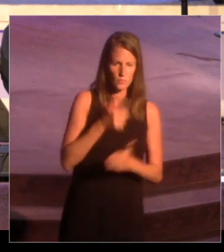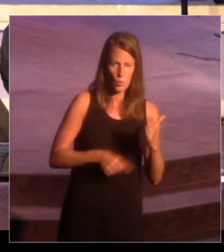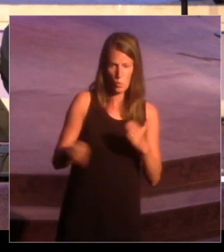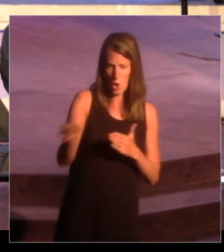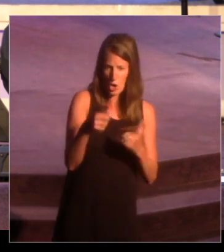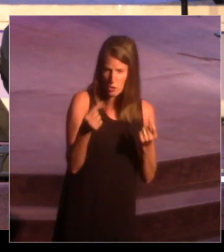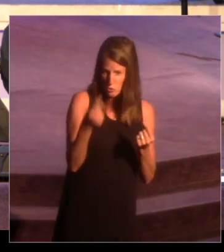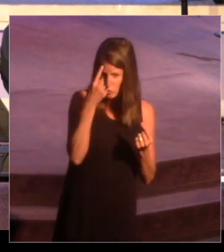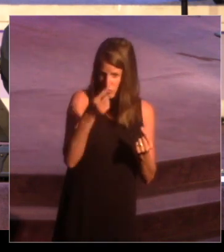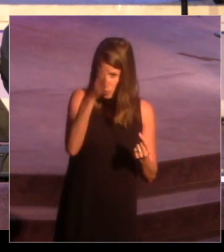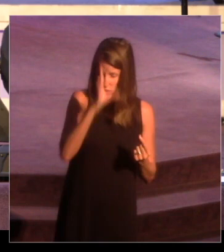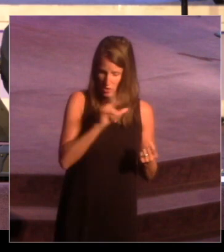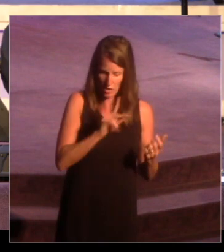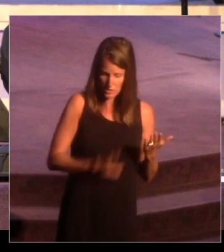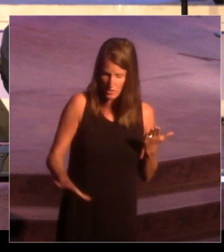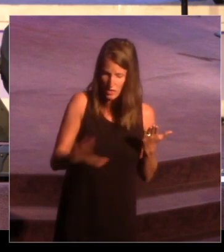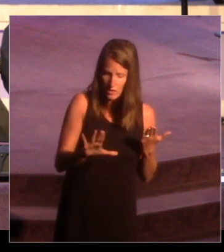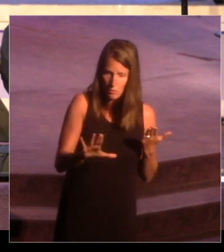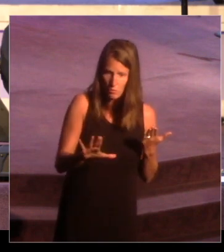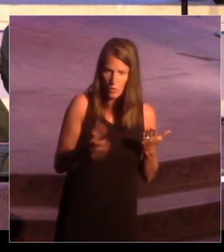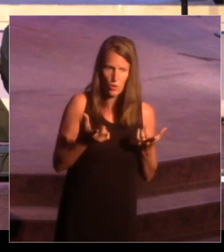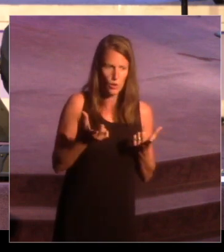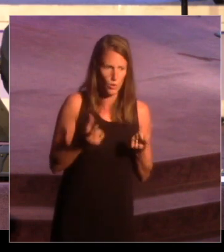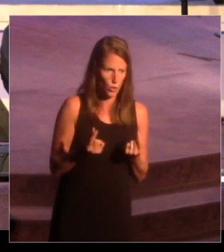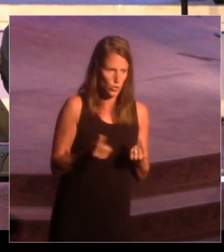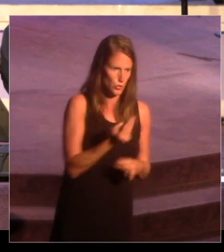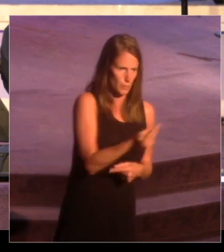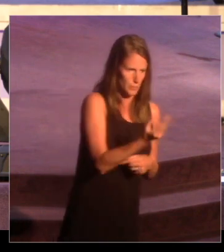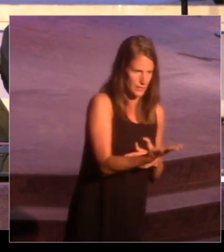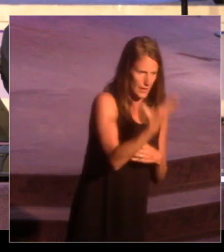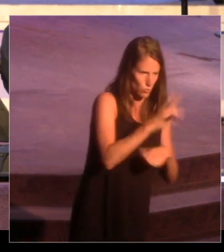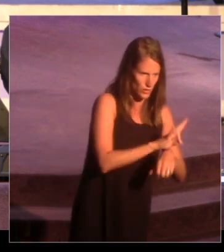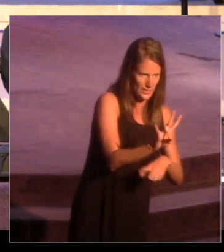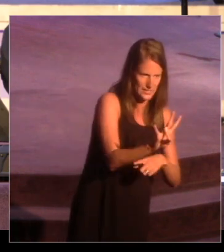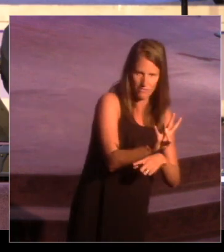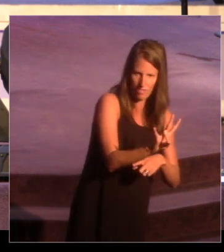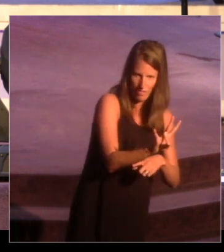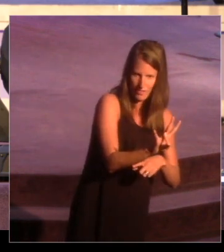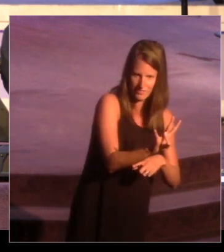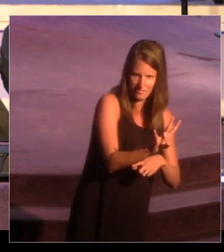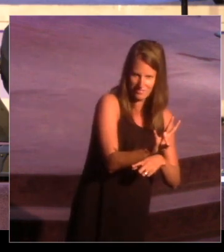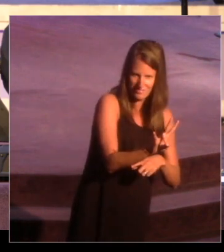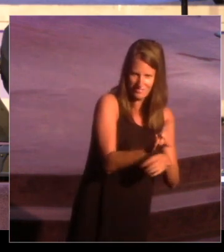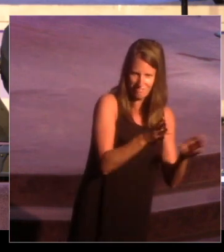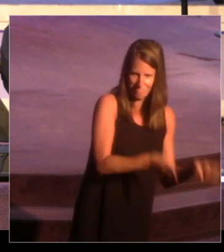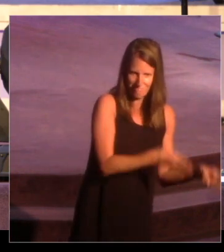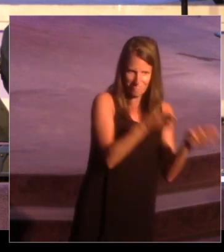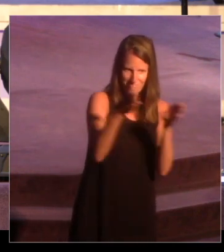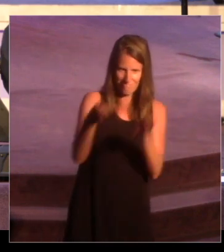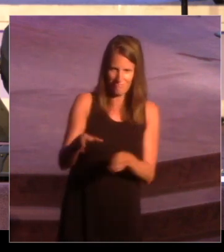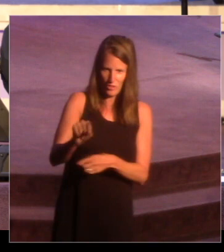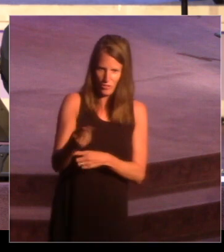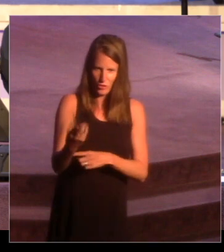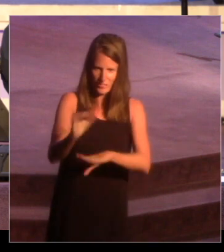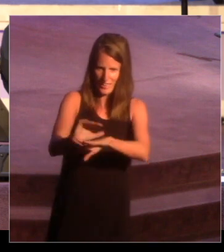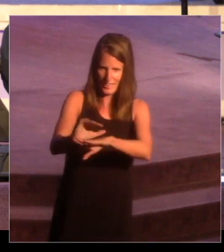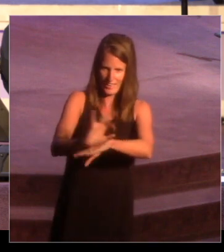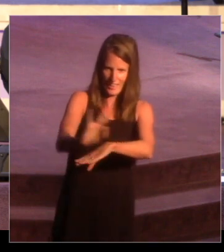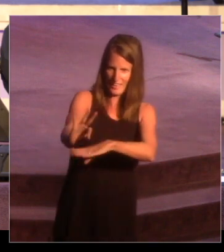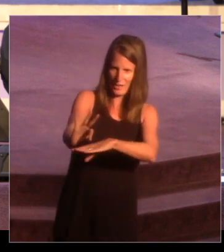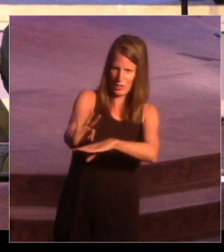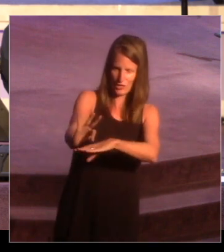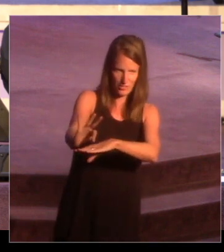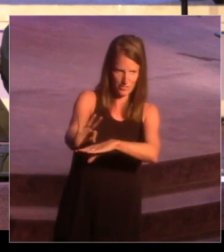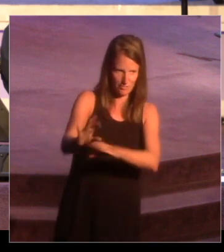kingdom is determined by what you do on Monday morning at 7 a.m. It's determined by what you do on Thursday night at 9